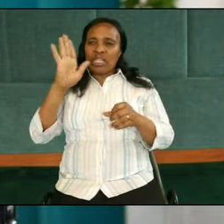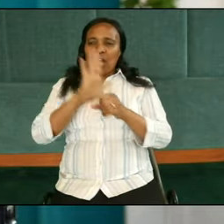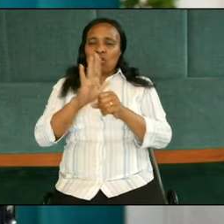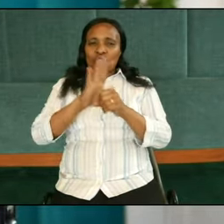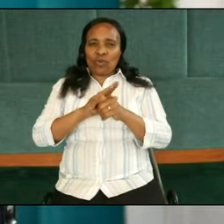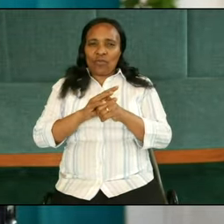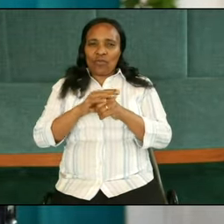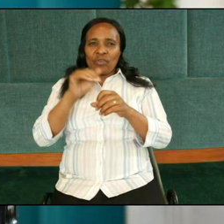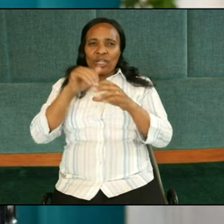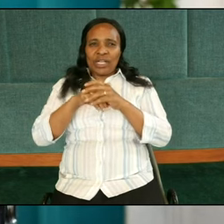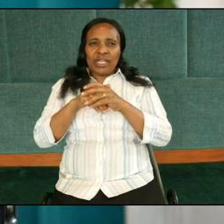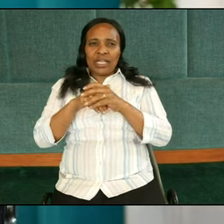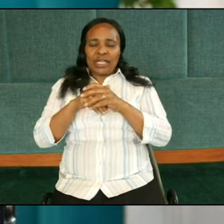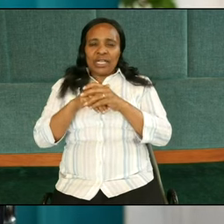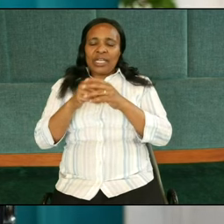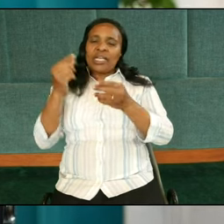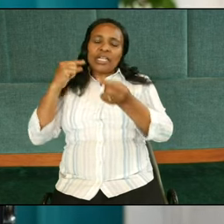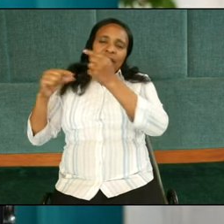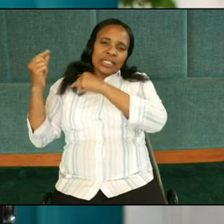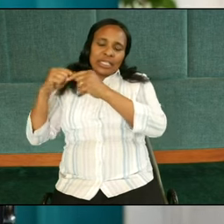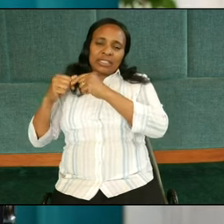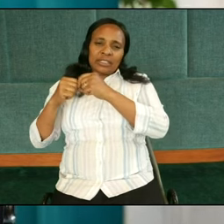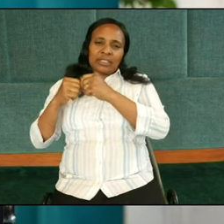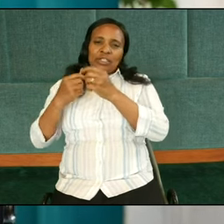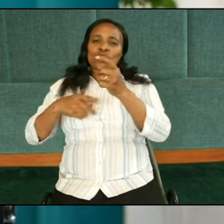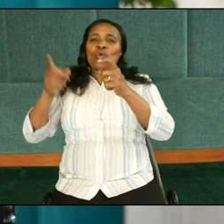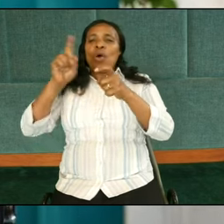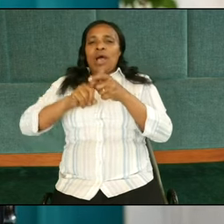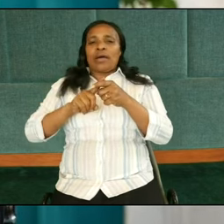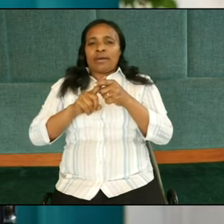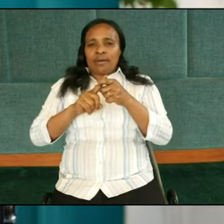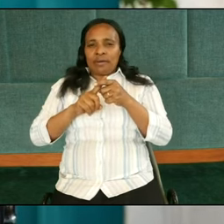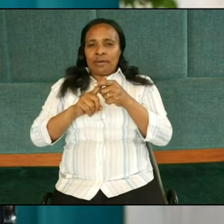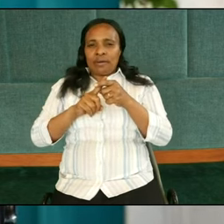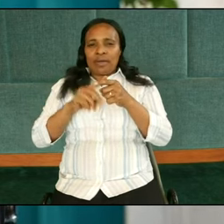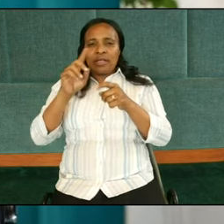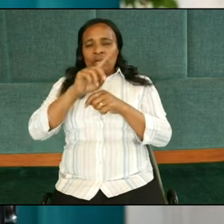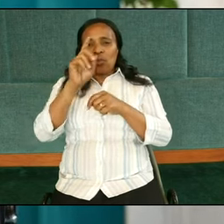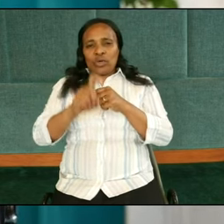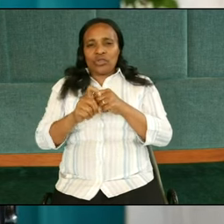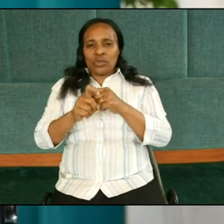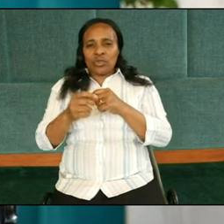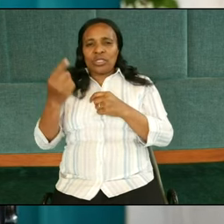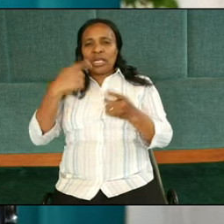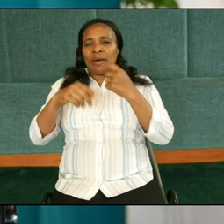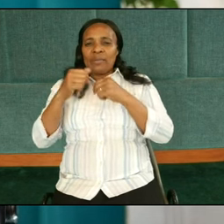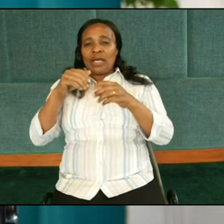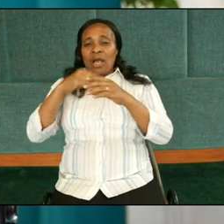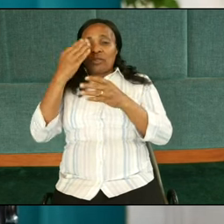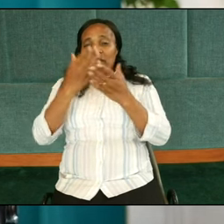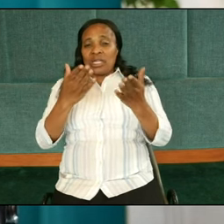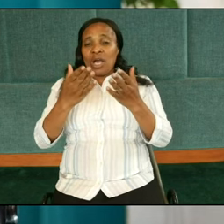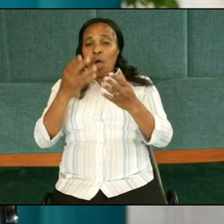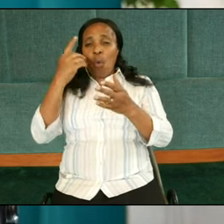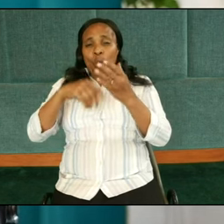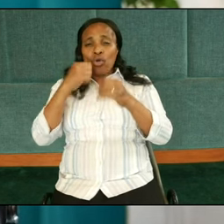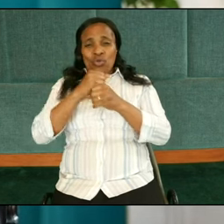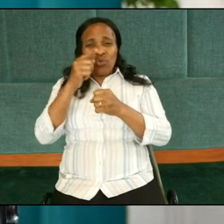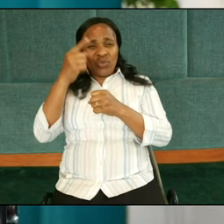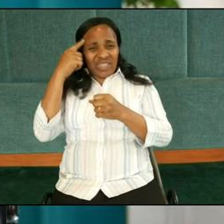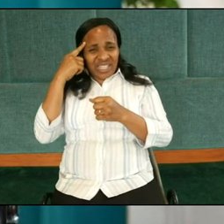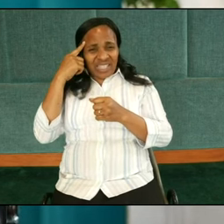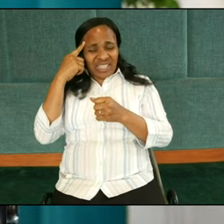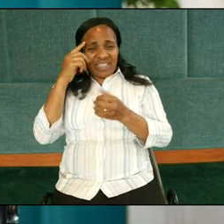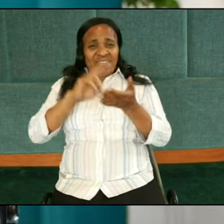Mm. And maybe just to add on to that, or the question that is coming out here is, what do you think the verse for today and